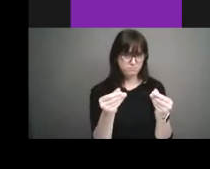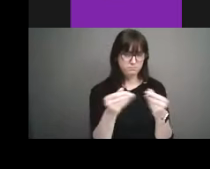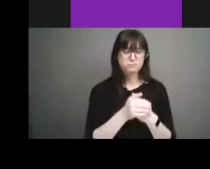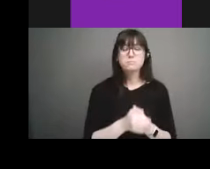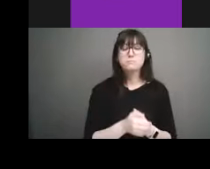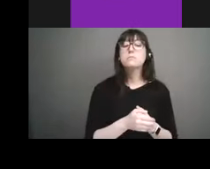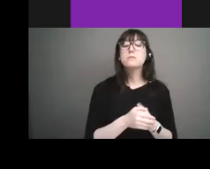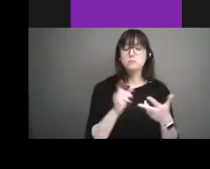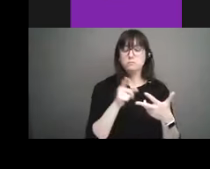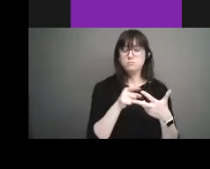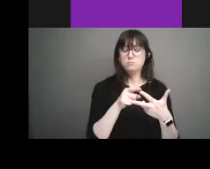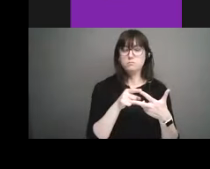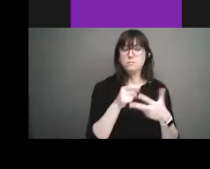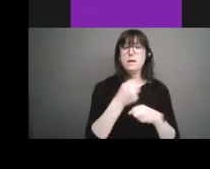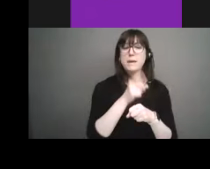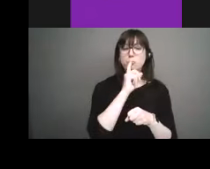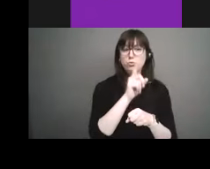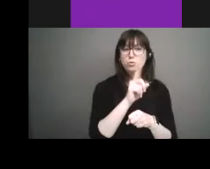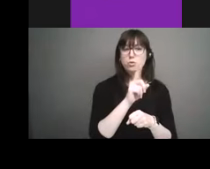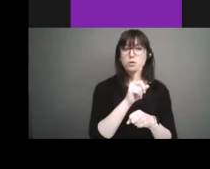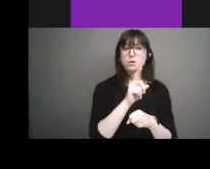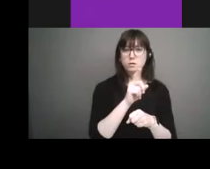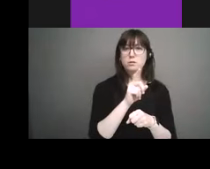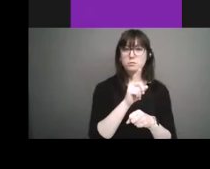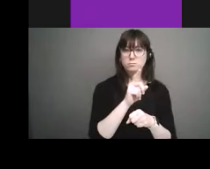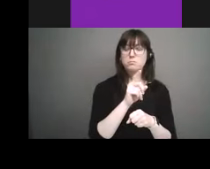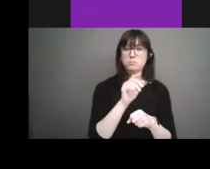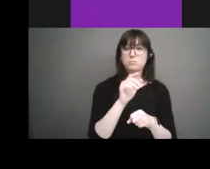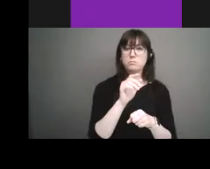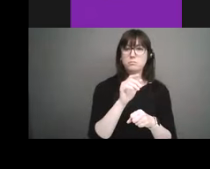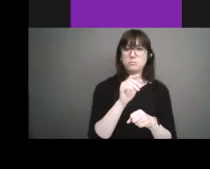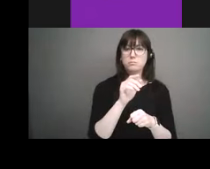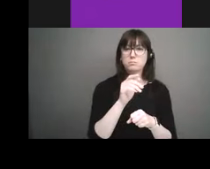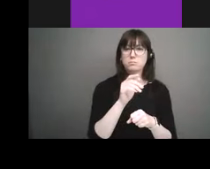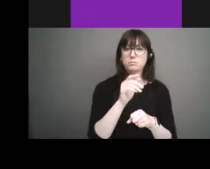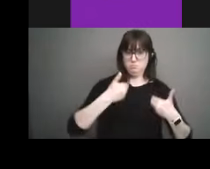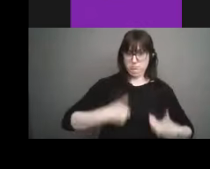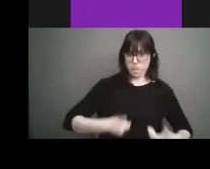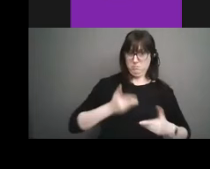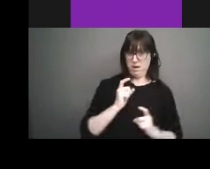to make sure that a grantor, so the grantor is the person giving the power,